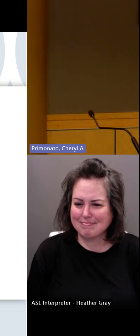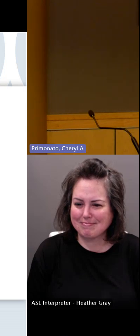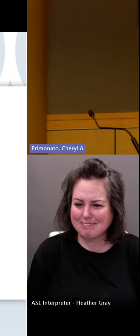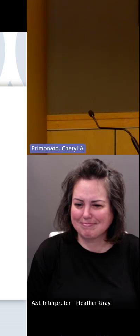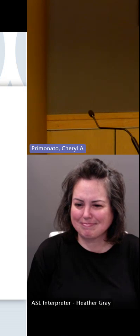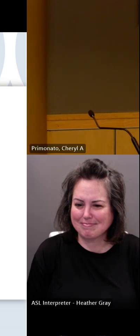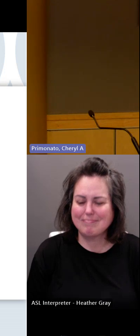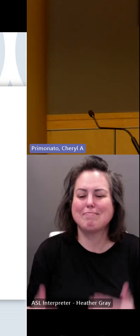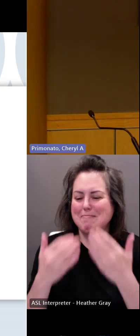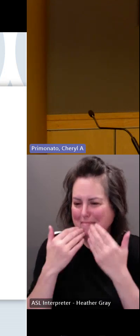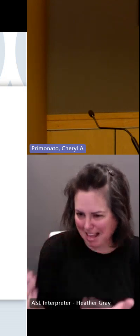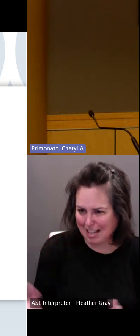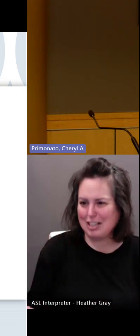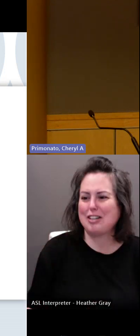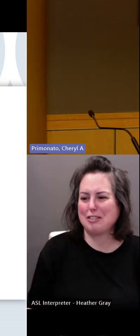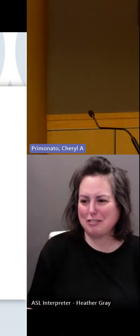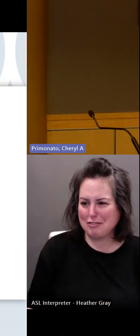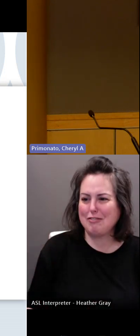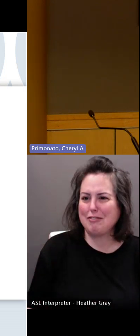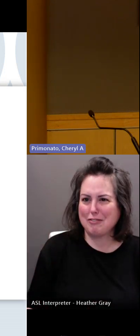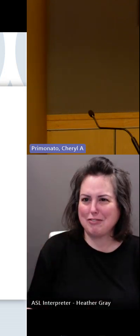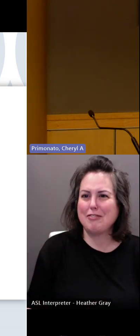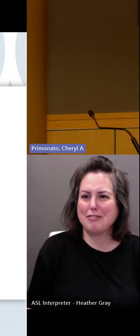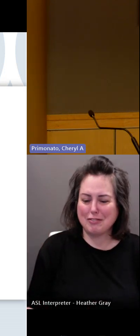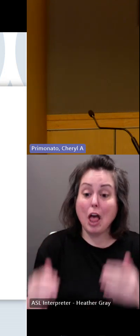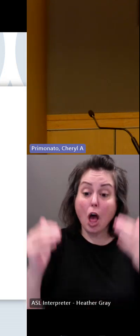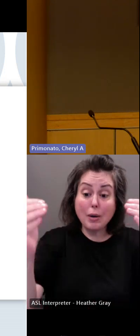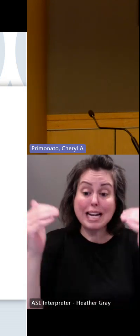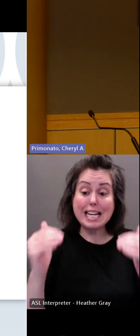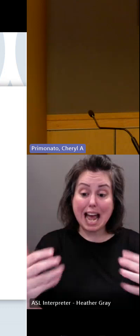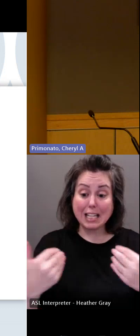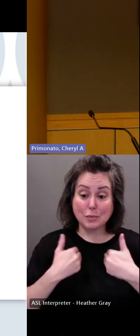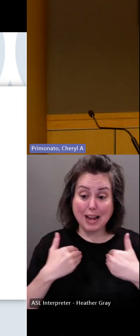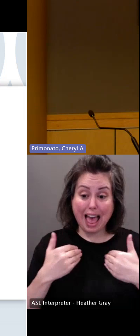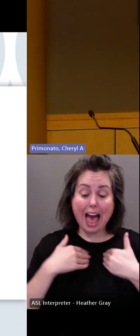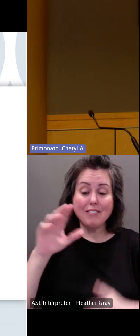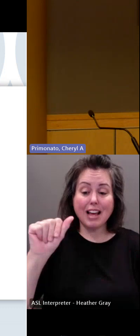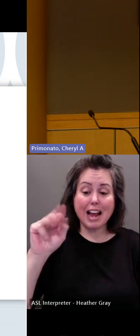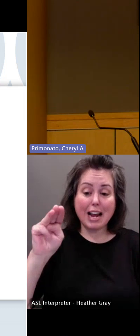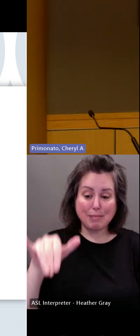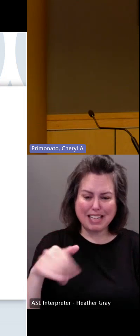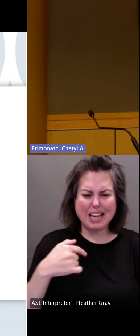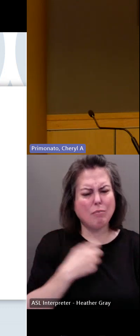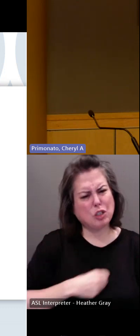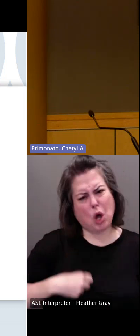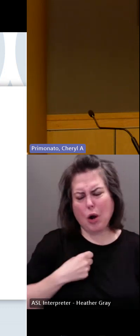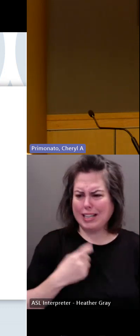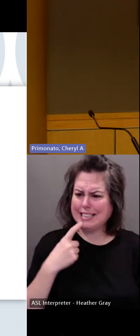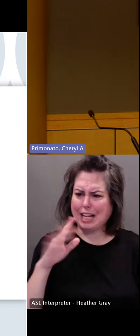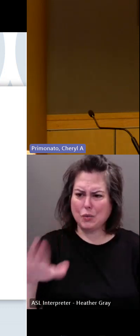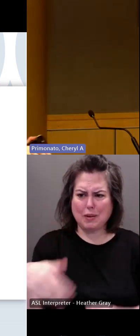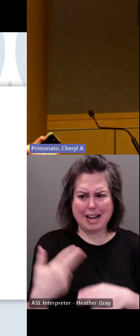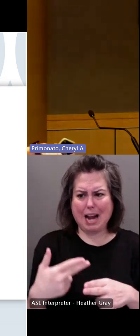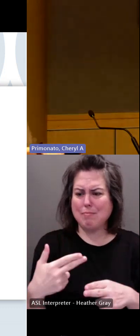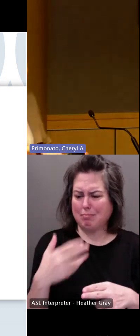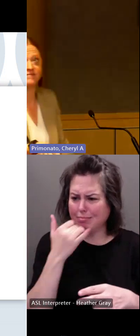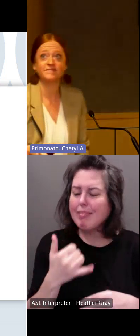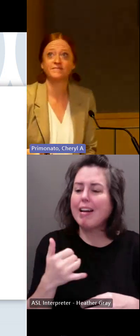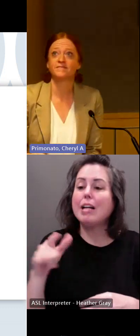Thanks, Amy. Oh, next we do have Amy, and I apologize for saying your name. The